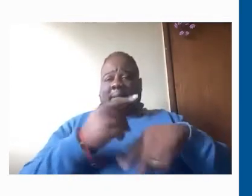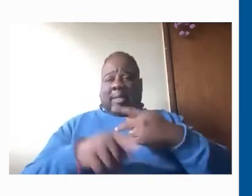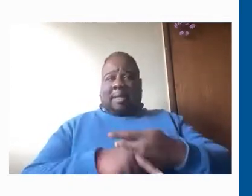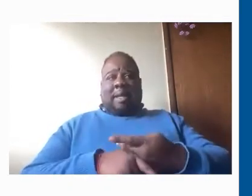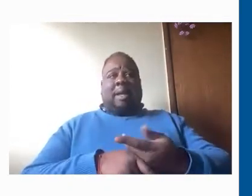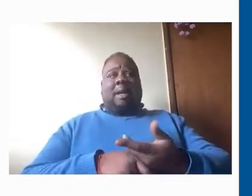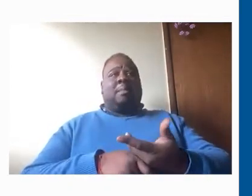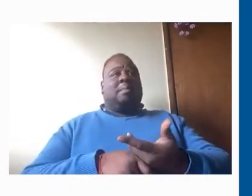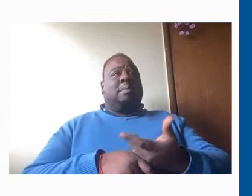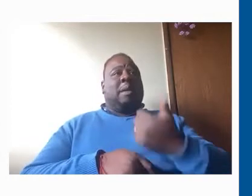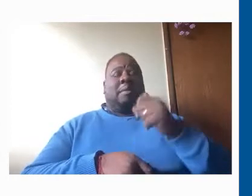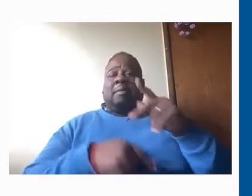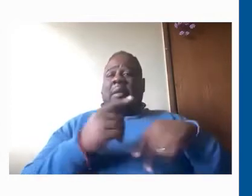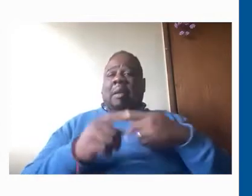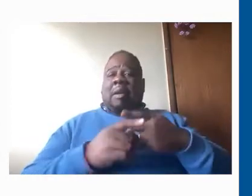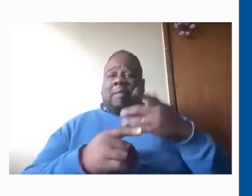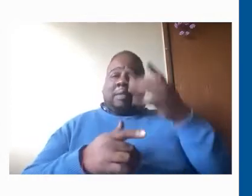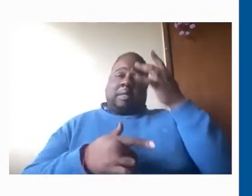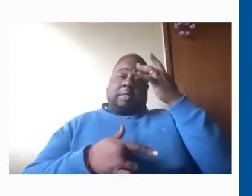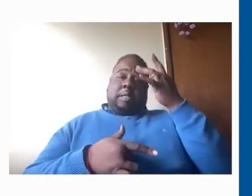information.